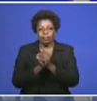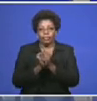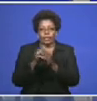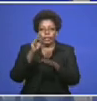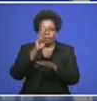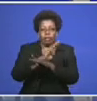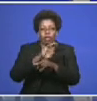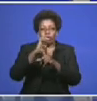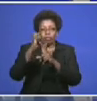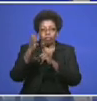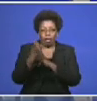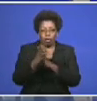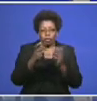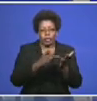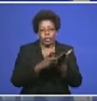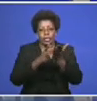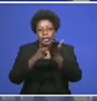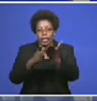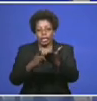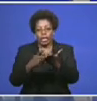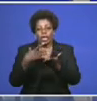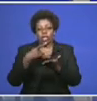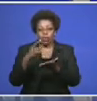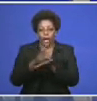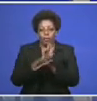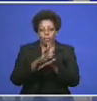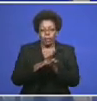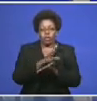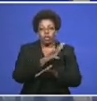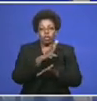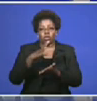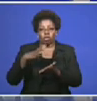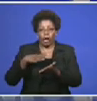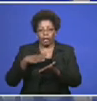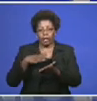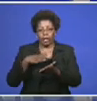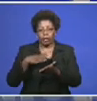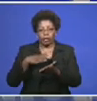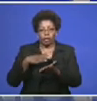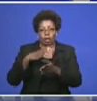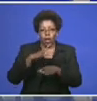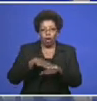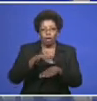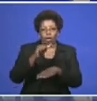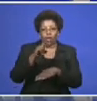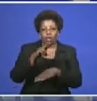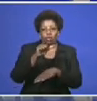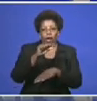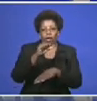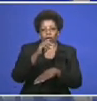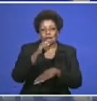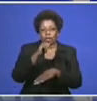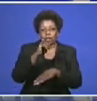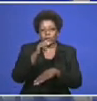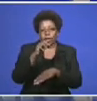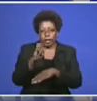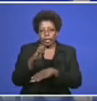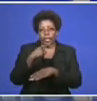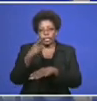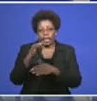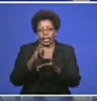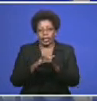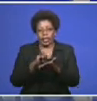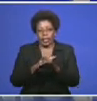The Ministry of the Environment will be presenting a white paper to Cabinet on aragonite, following a study that the Minister of the Environment, the Honorable Romuald Ferreira,